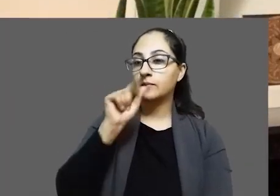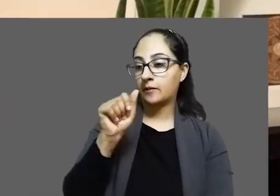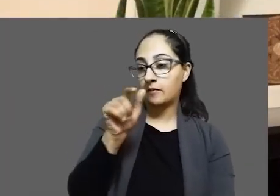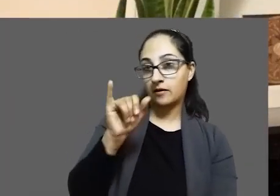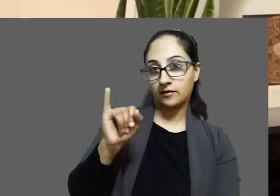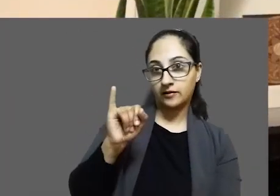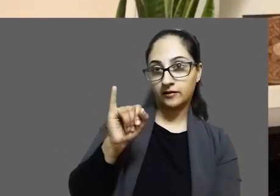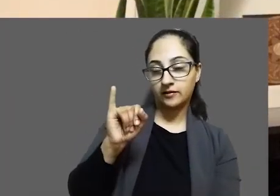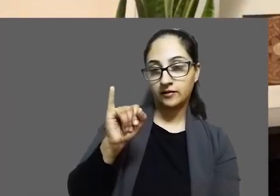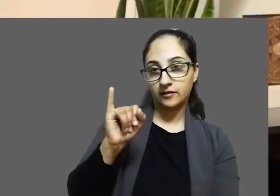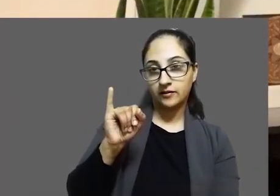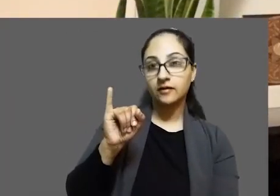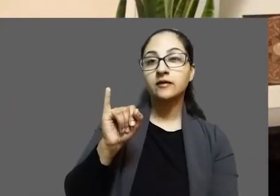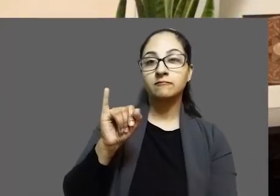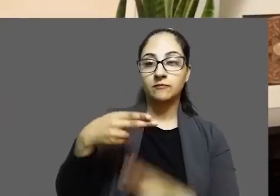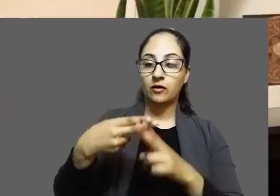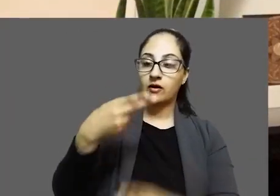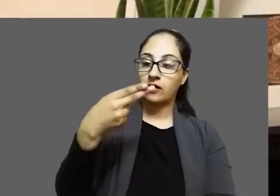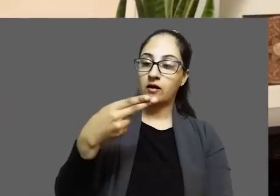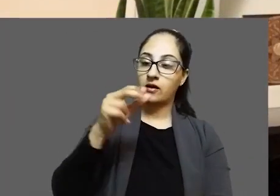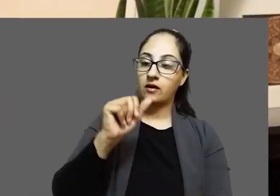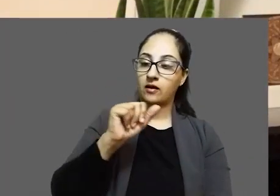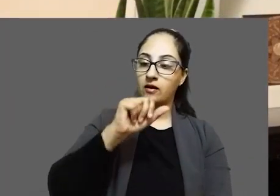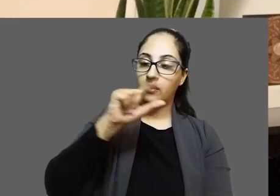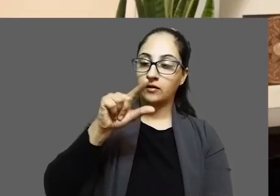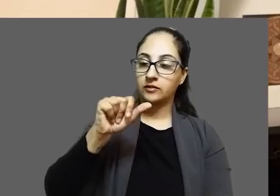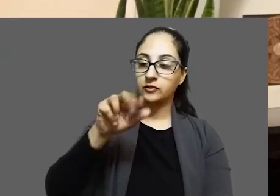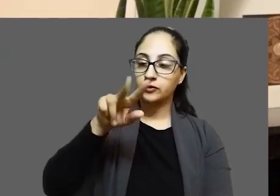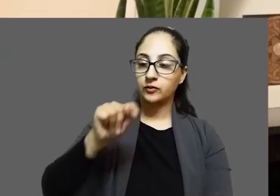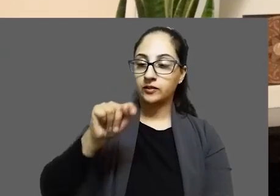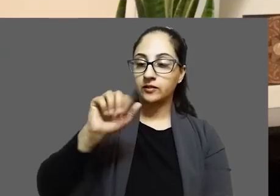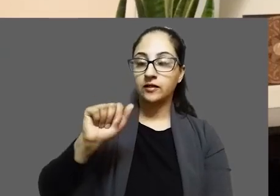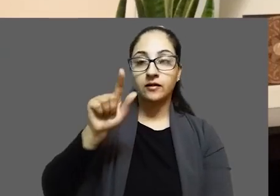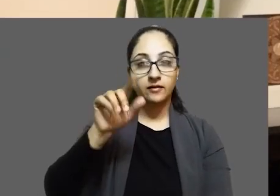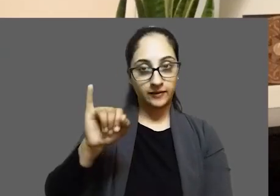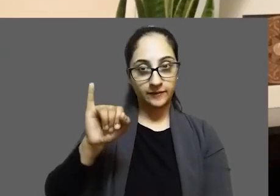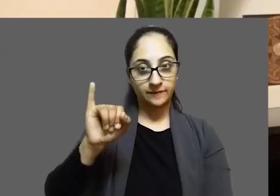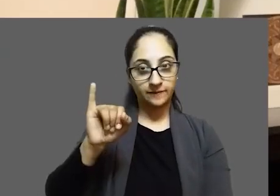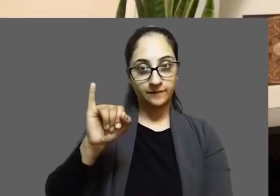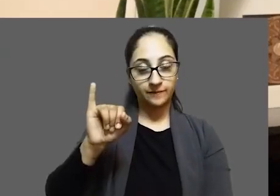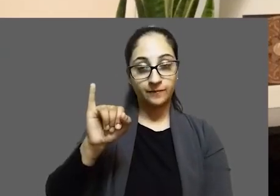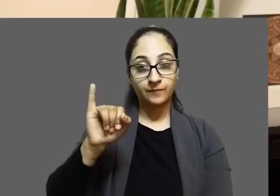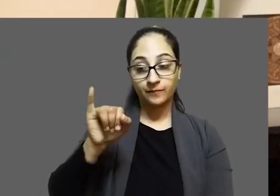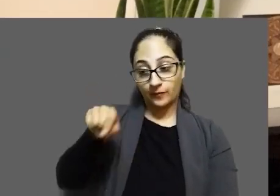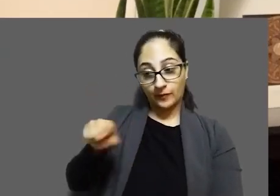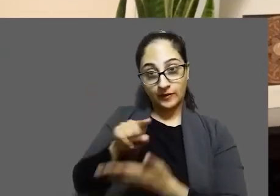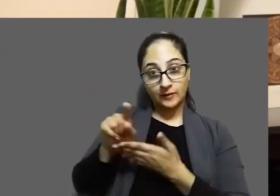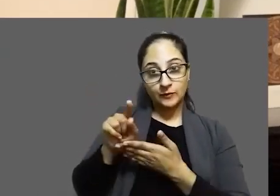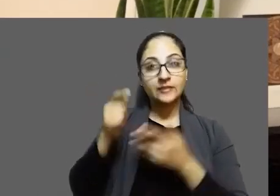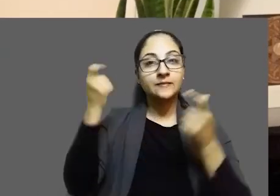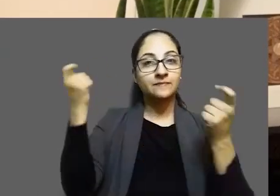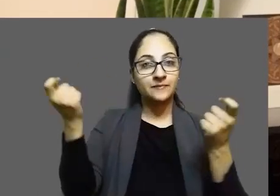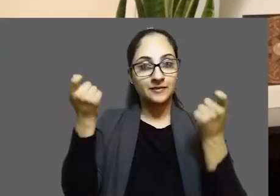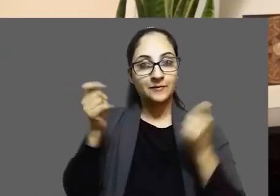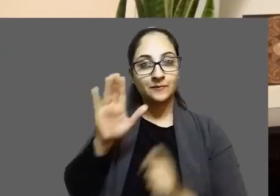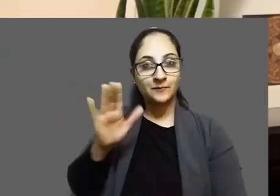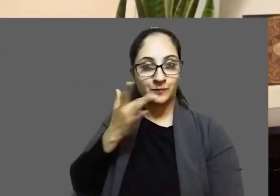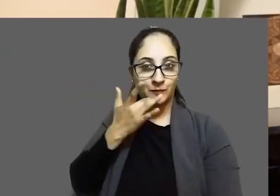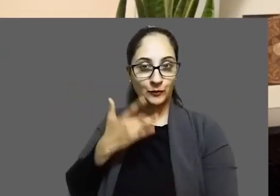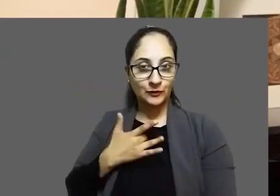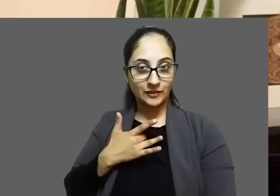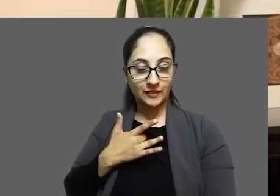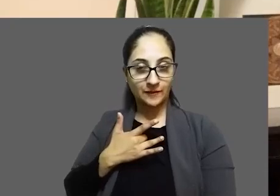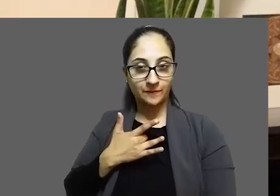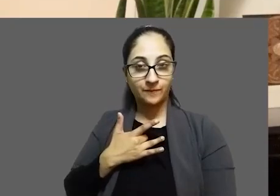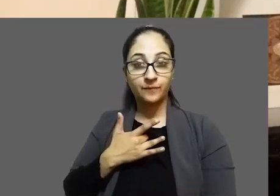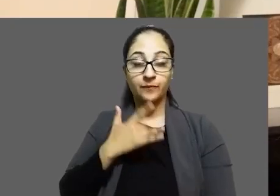the life of Hazrat Ali, our first Imam. This week, we commemorate Yom Ali, the birthday of Hazrat